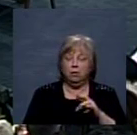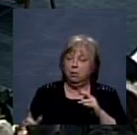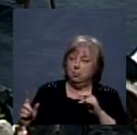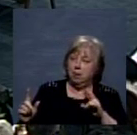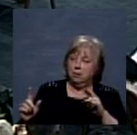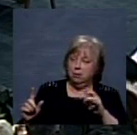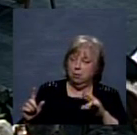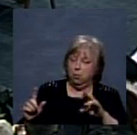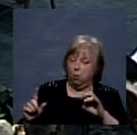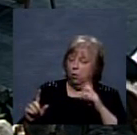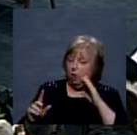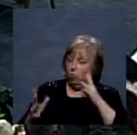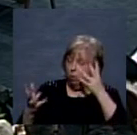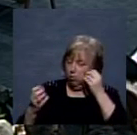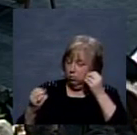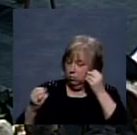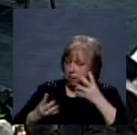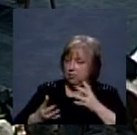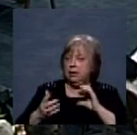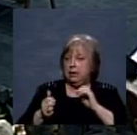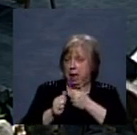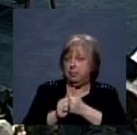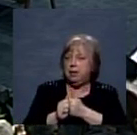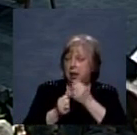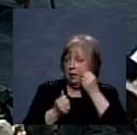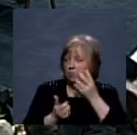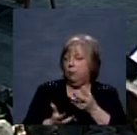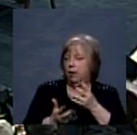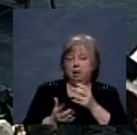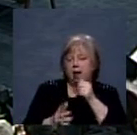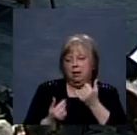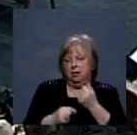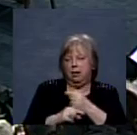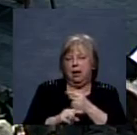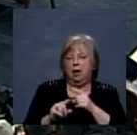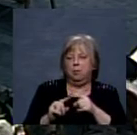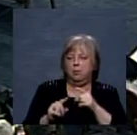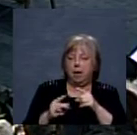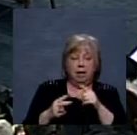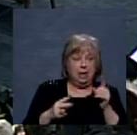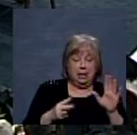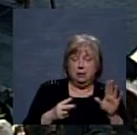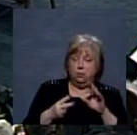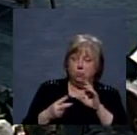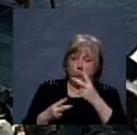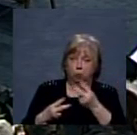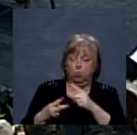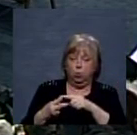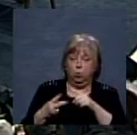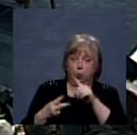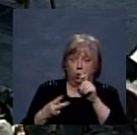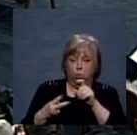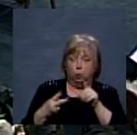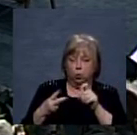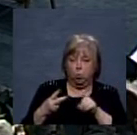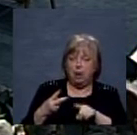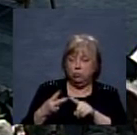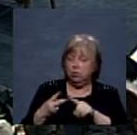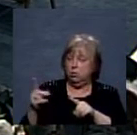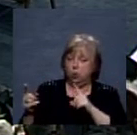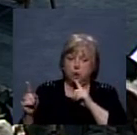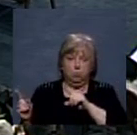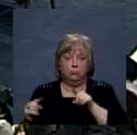give us an update? And I'm probably not today, but would you provide and the questions that were asked of us?